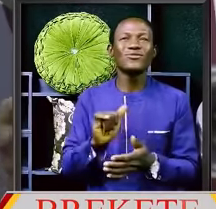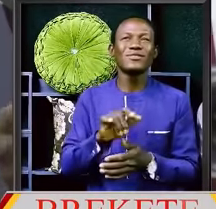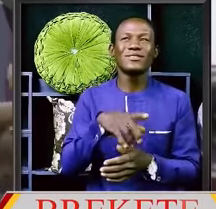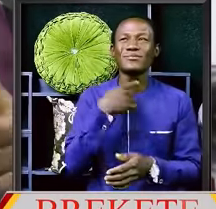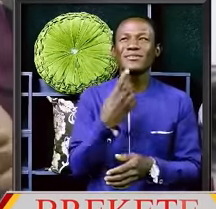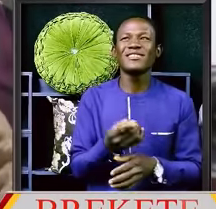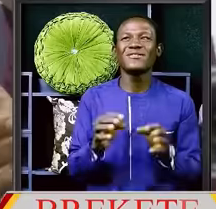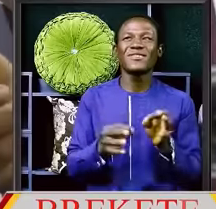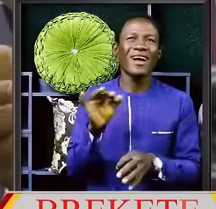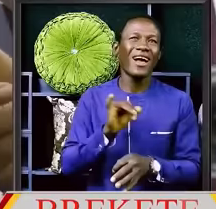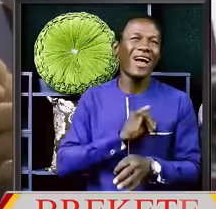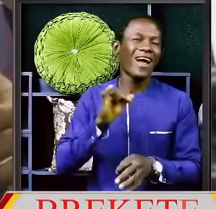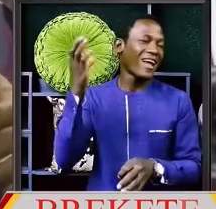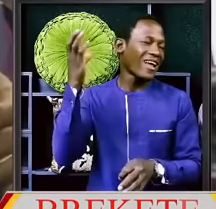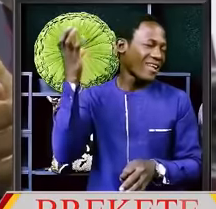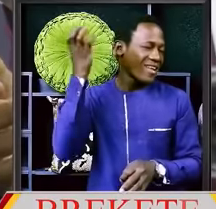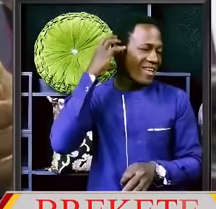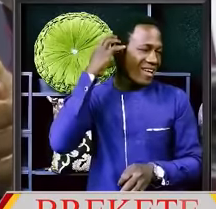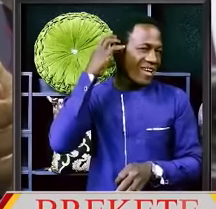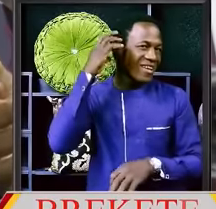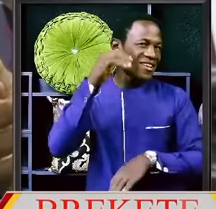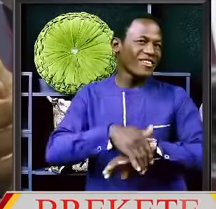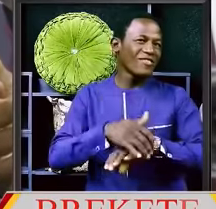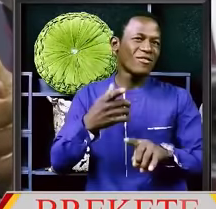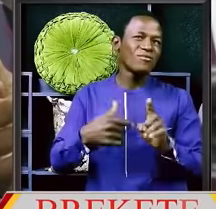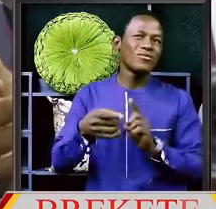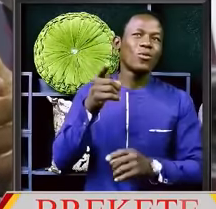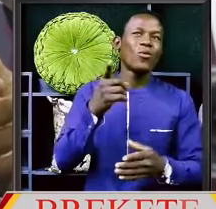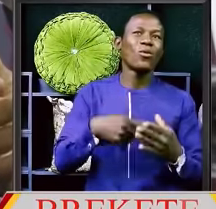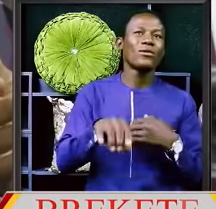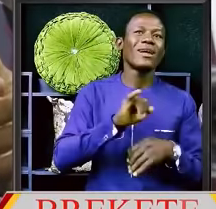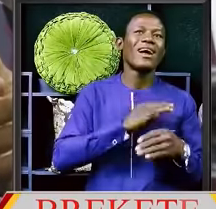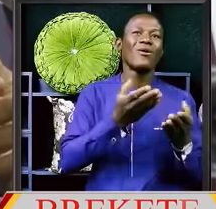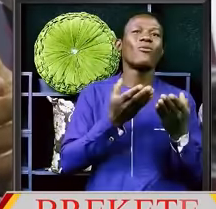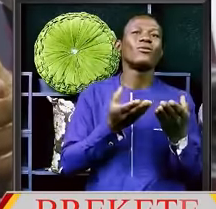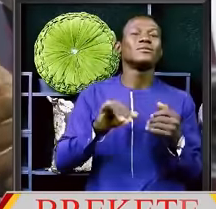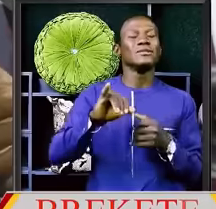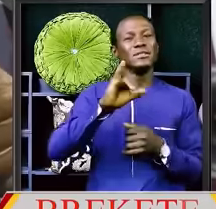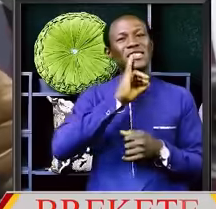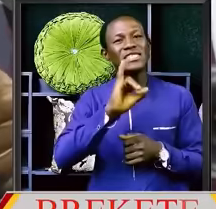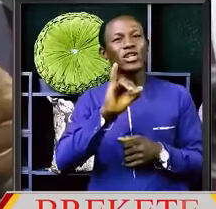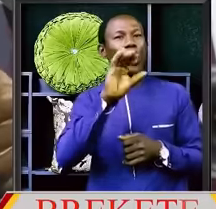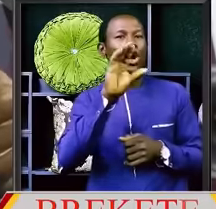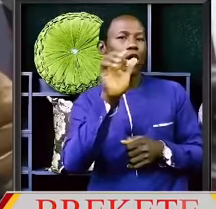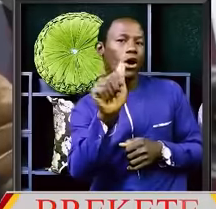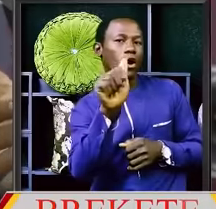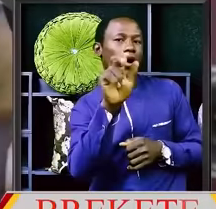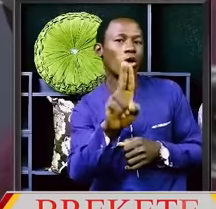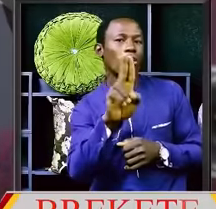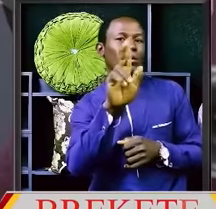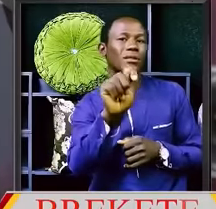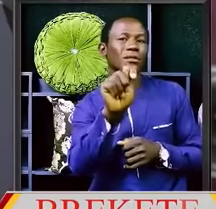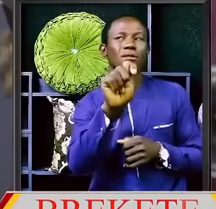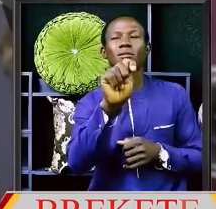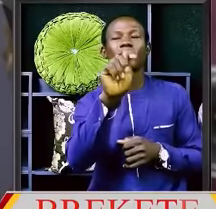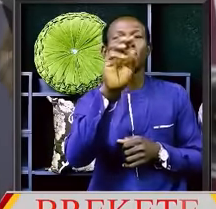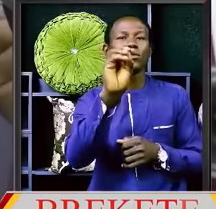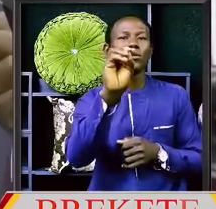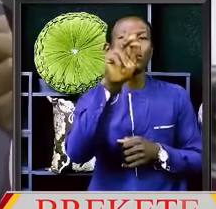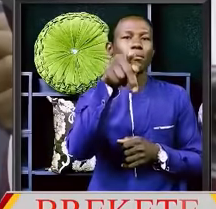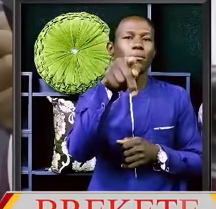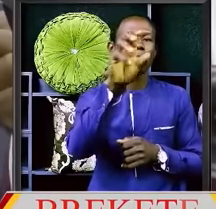So, until we go go go now, the autopsy at the DNA test. You say if I waiting you